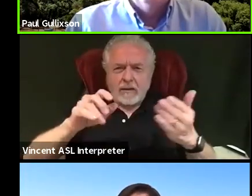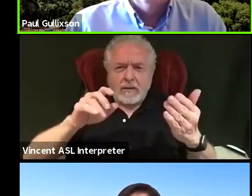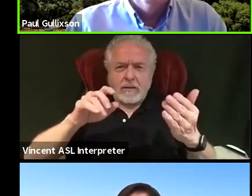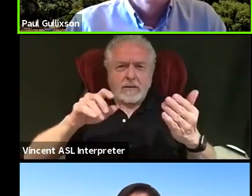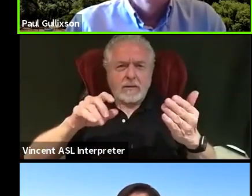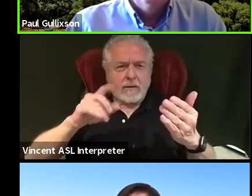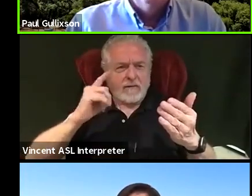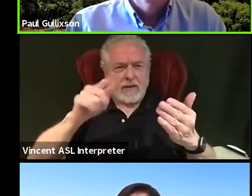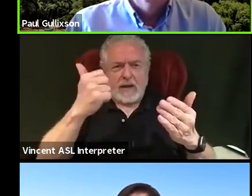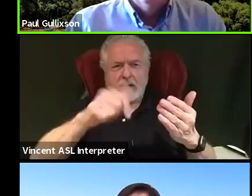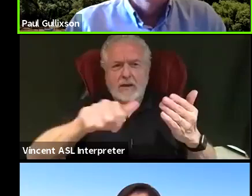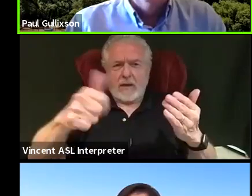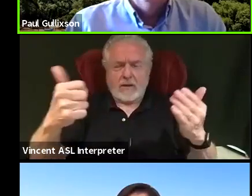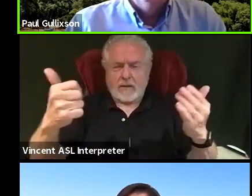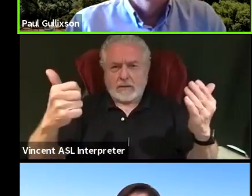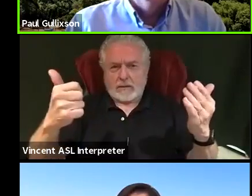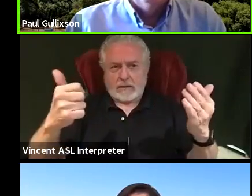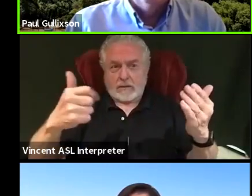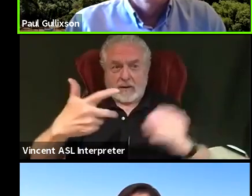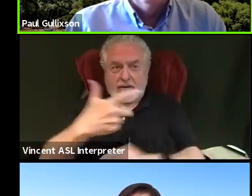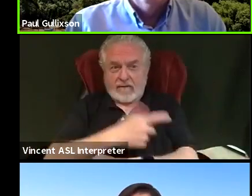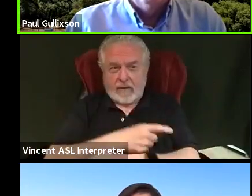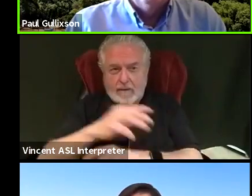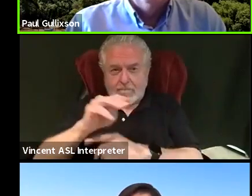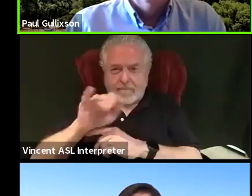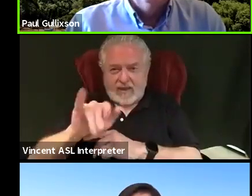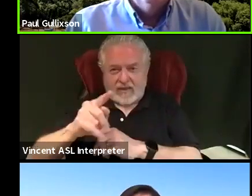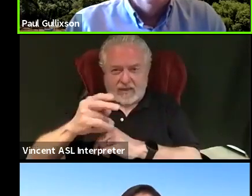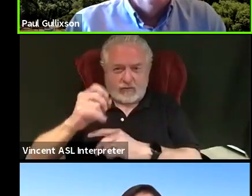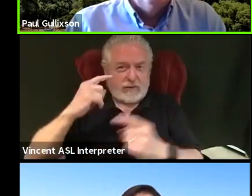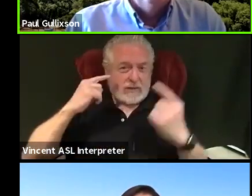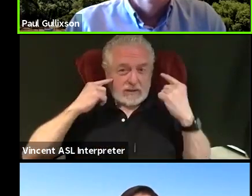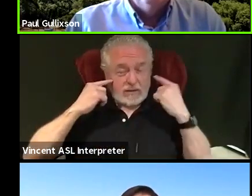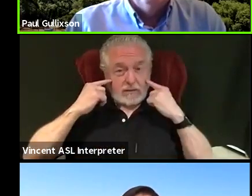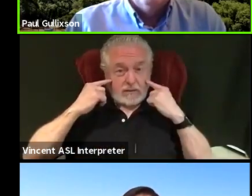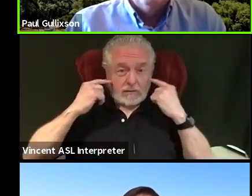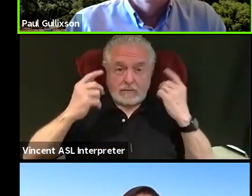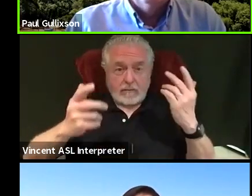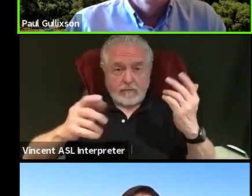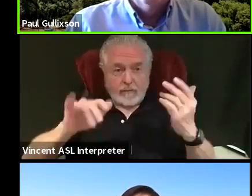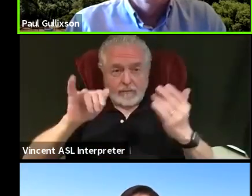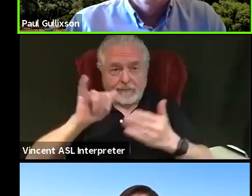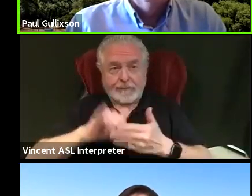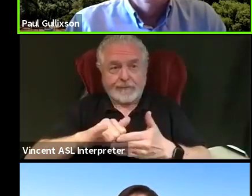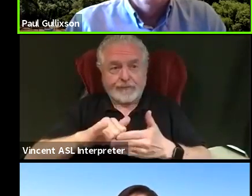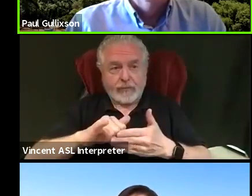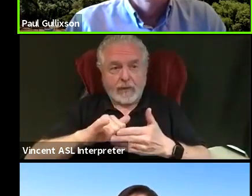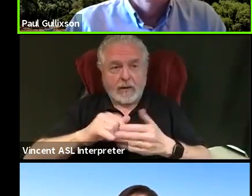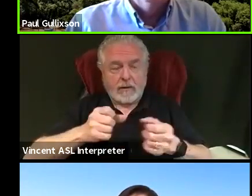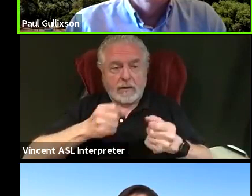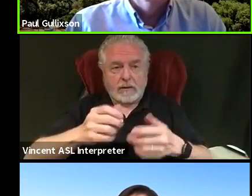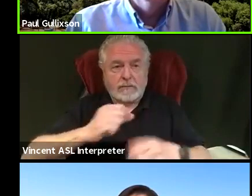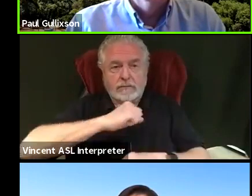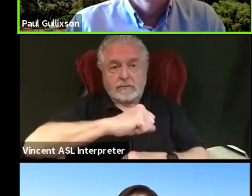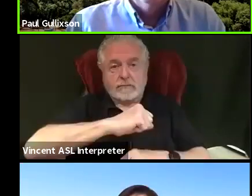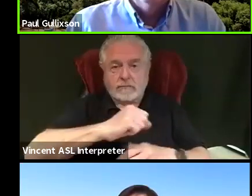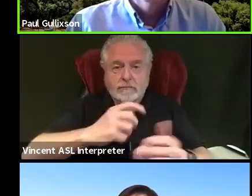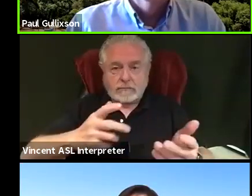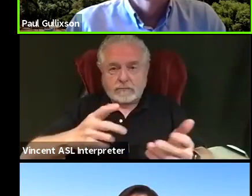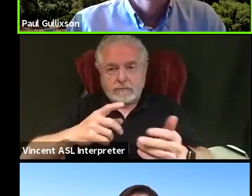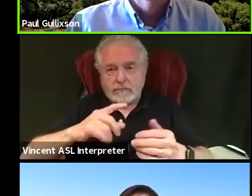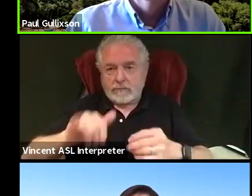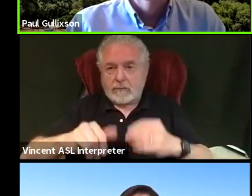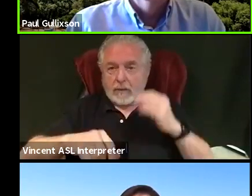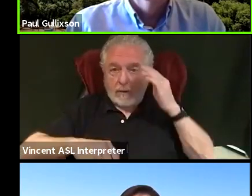perhaps any other vaccine myths that you're hearing that are causing hesitancy right